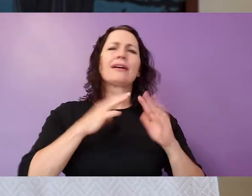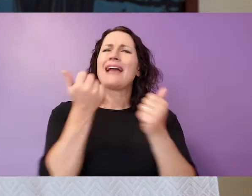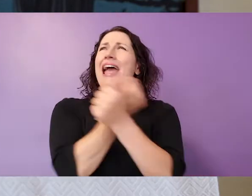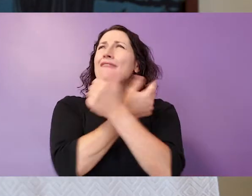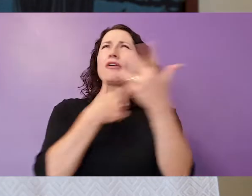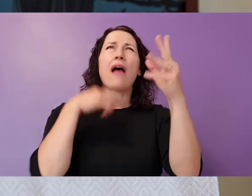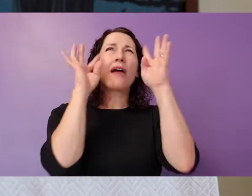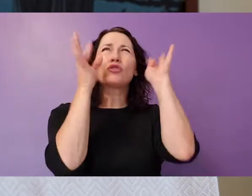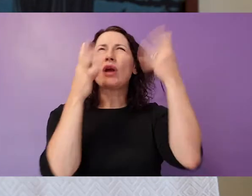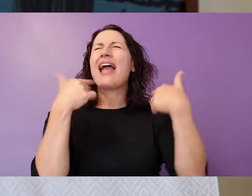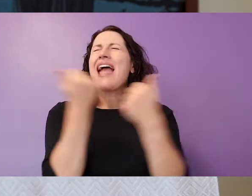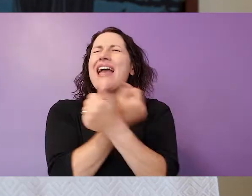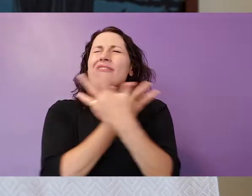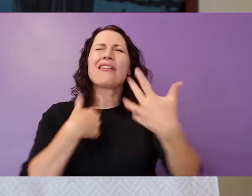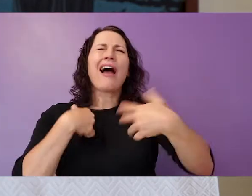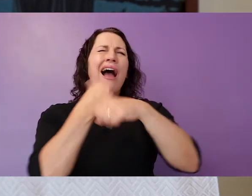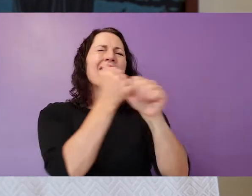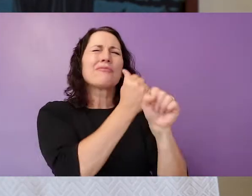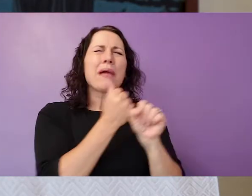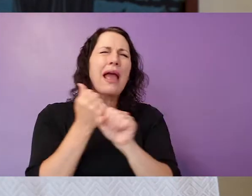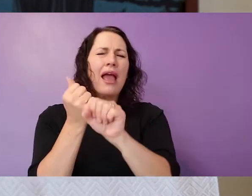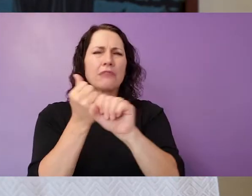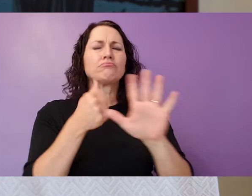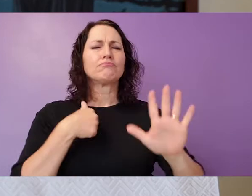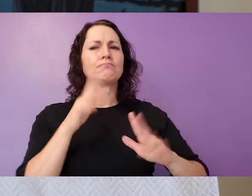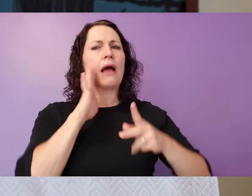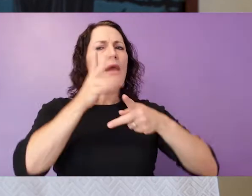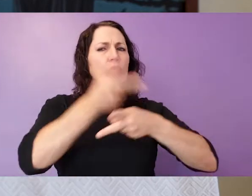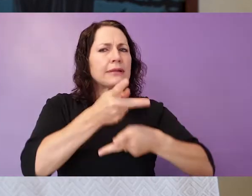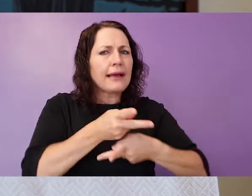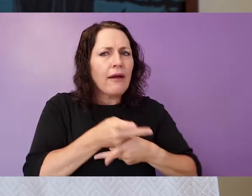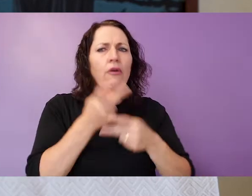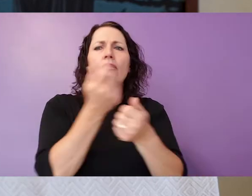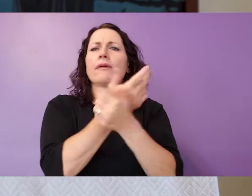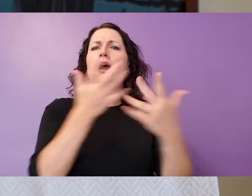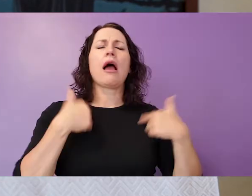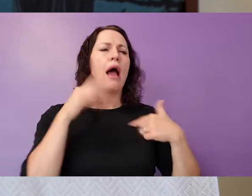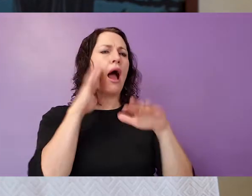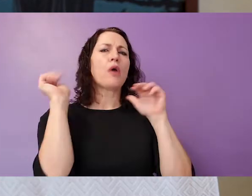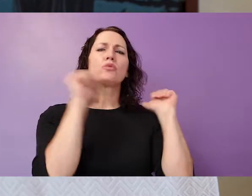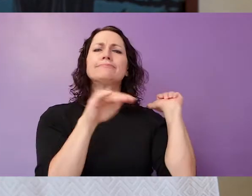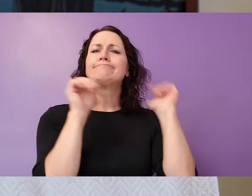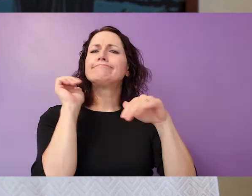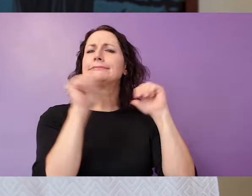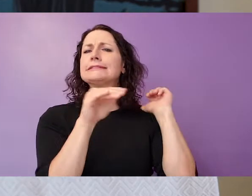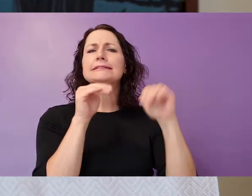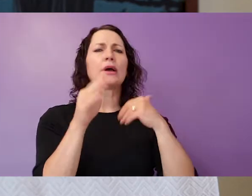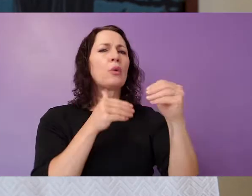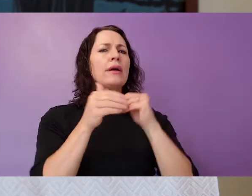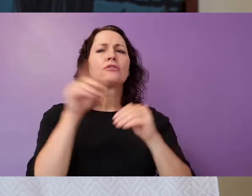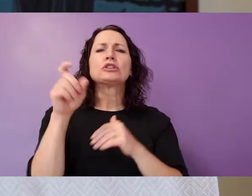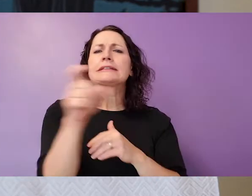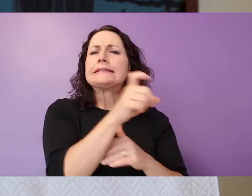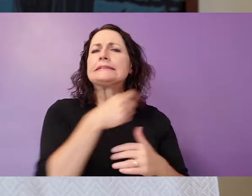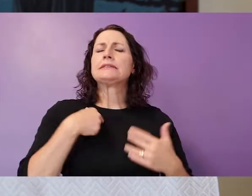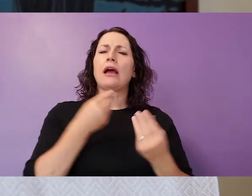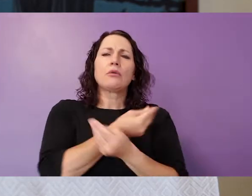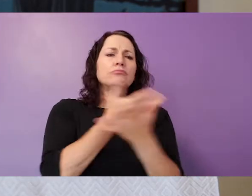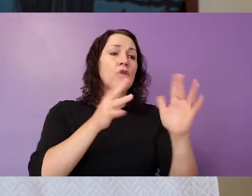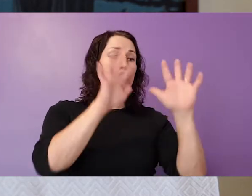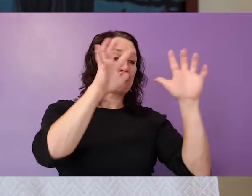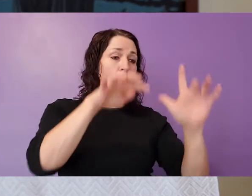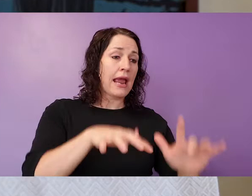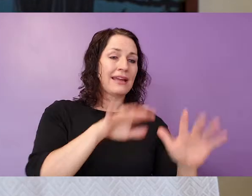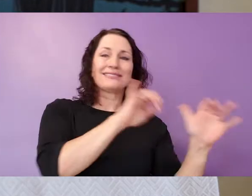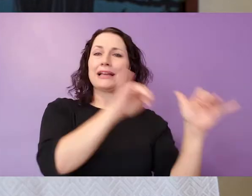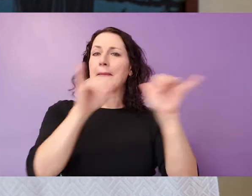of creation. I will insist. I will always send, like rain, my creative